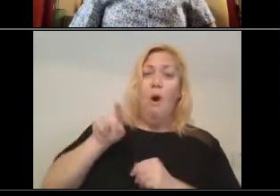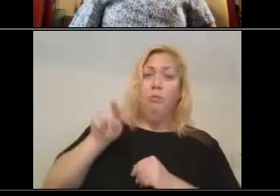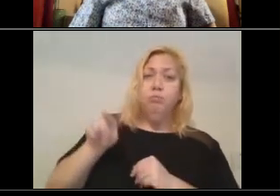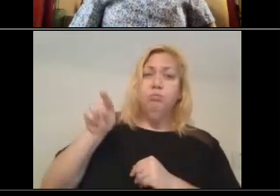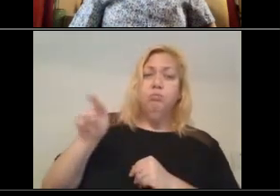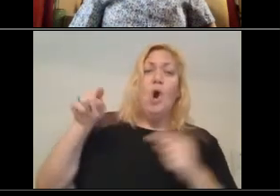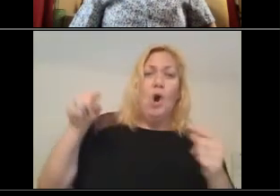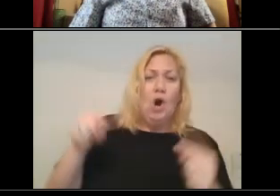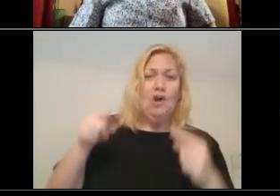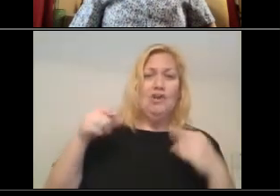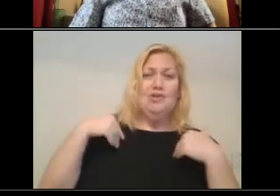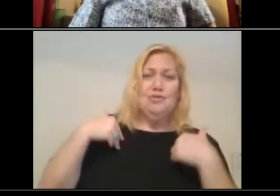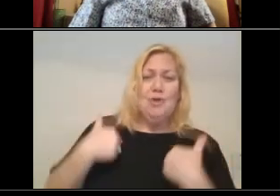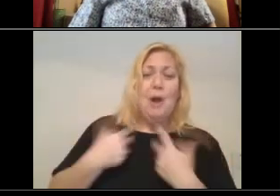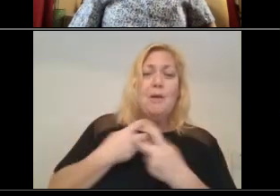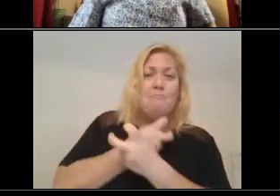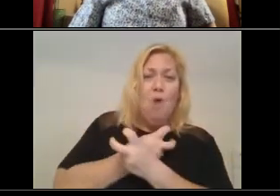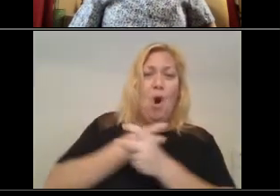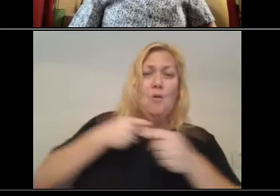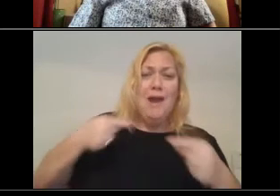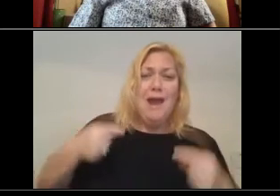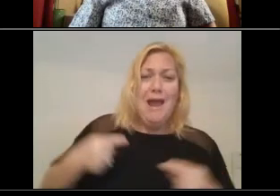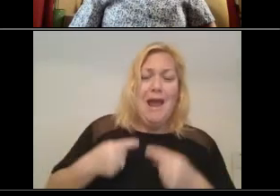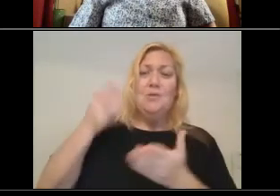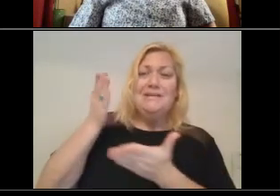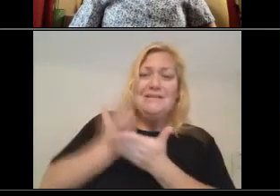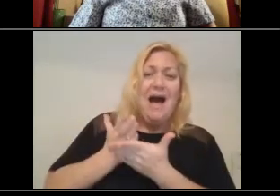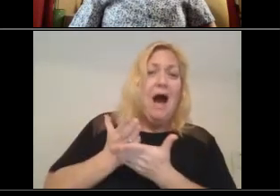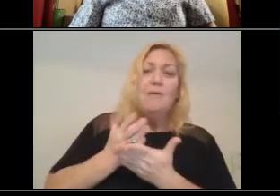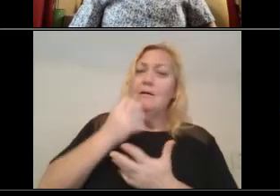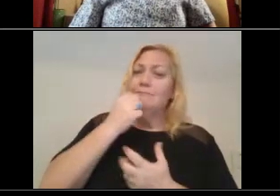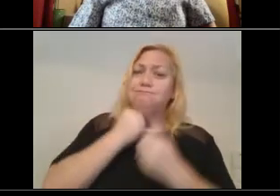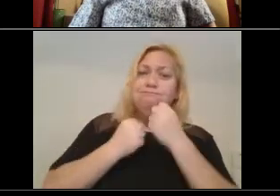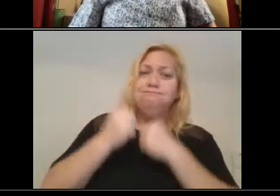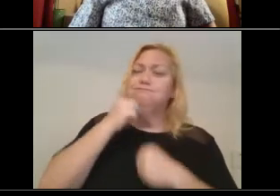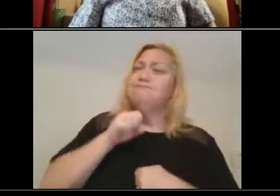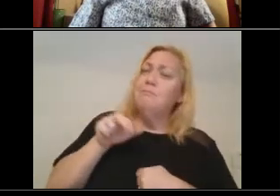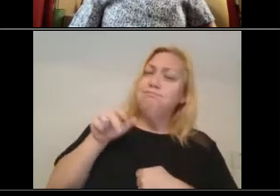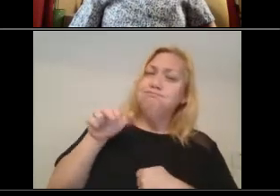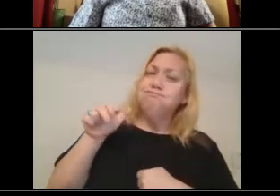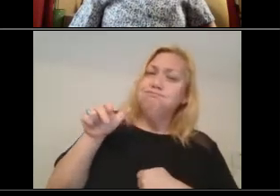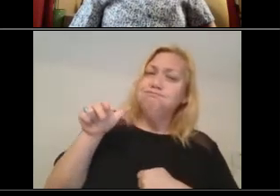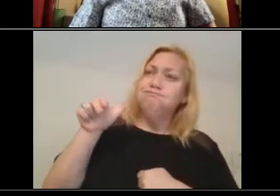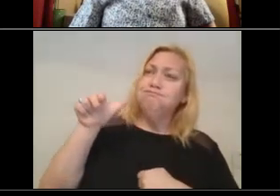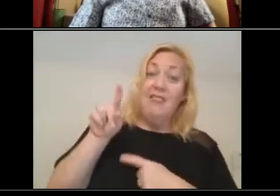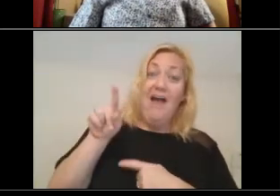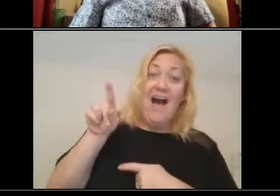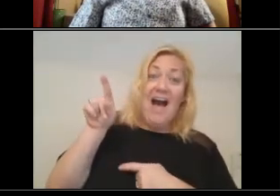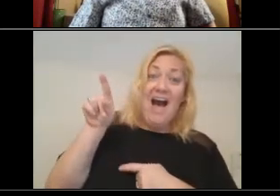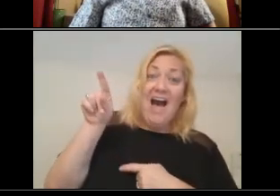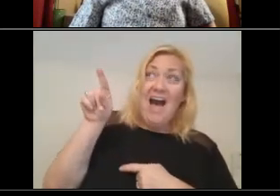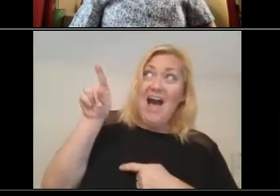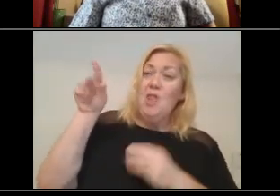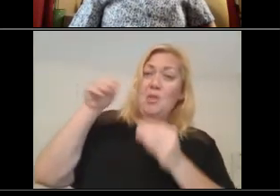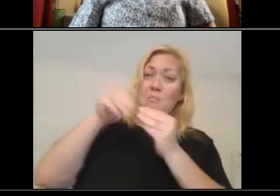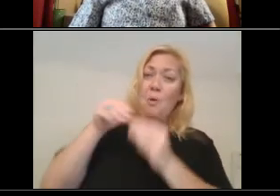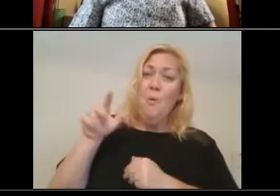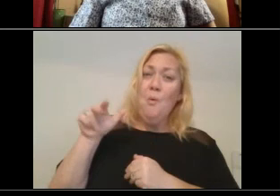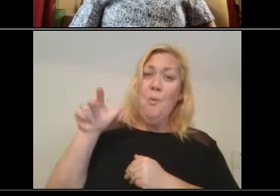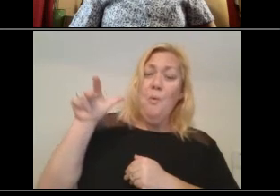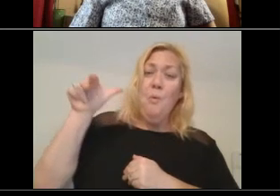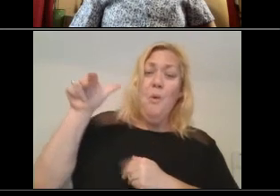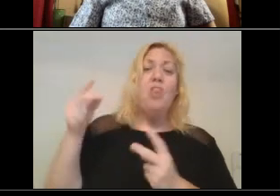tired, your bones ache, you want to stop, but you just have to keep walking. And honestly, the higher you get, the more you're doing it, the